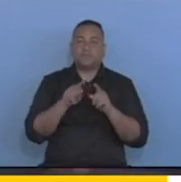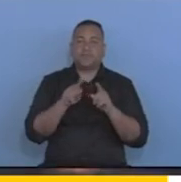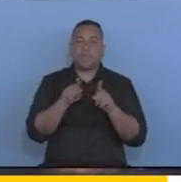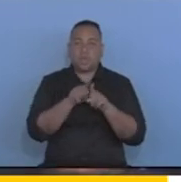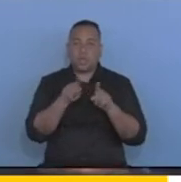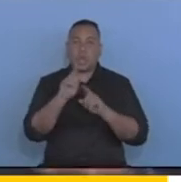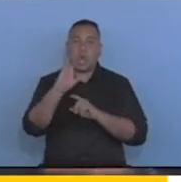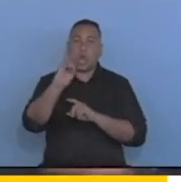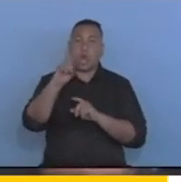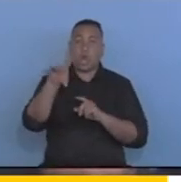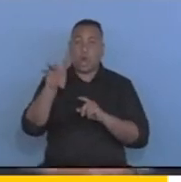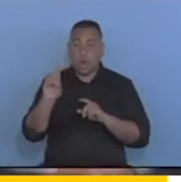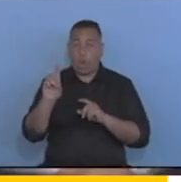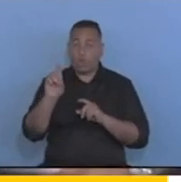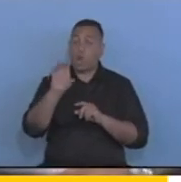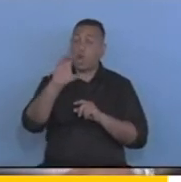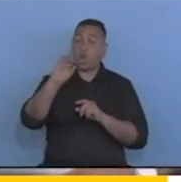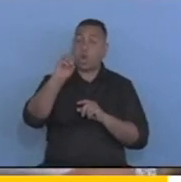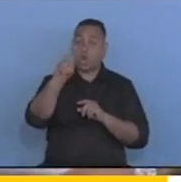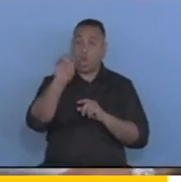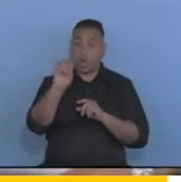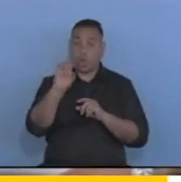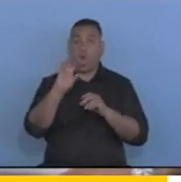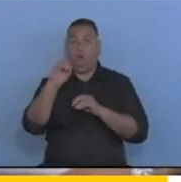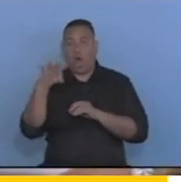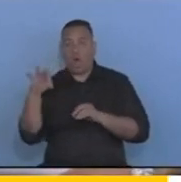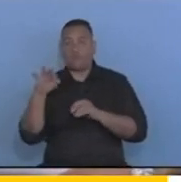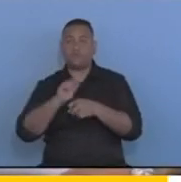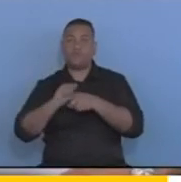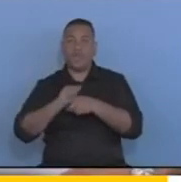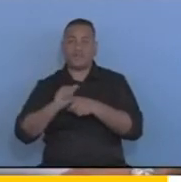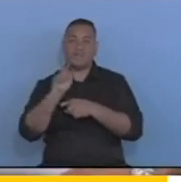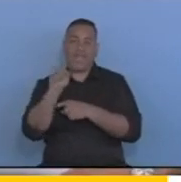do. Mm. It is according to the SABS,